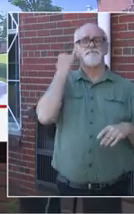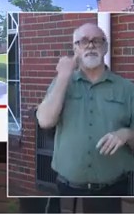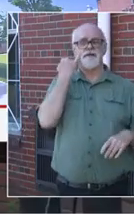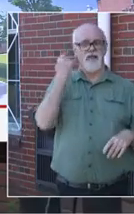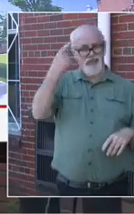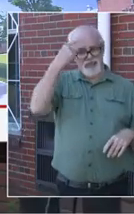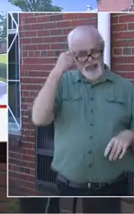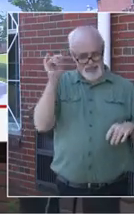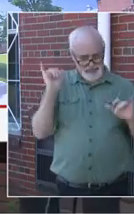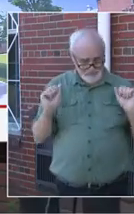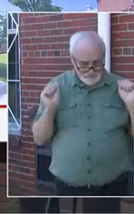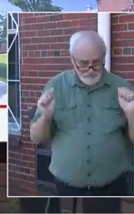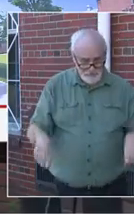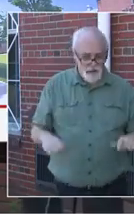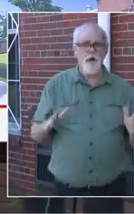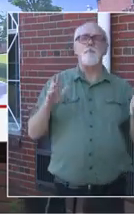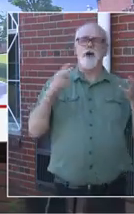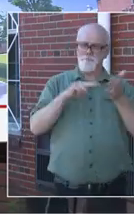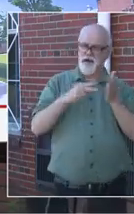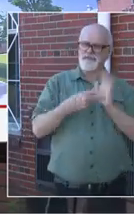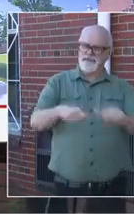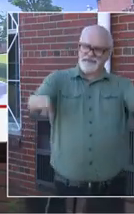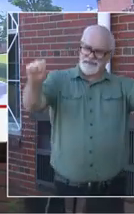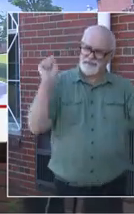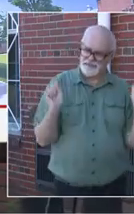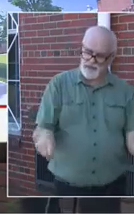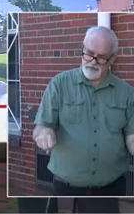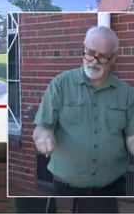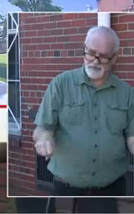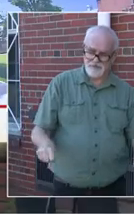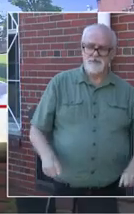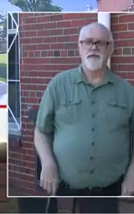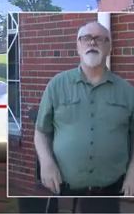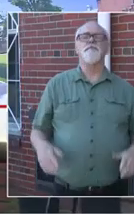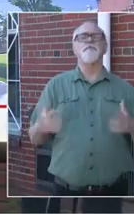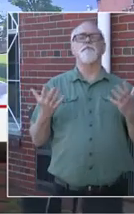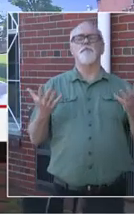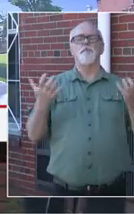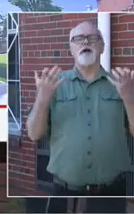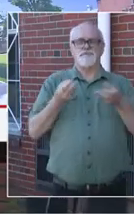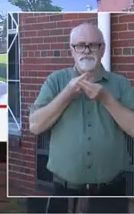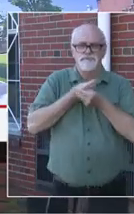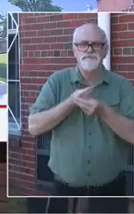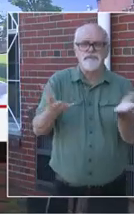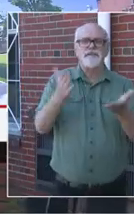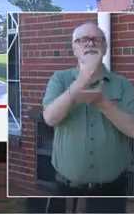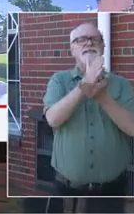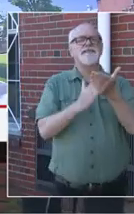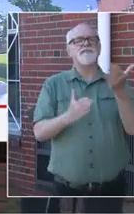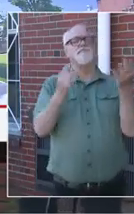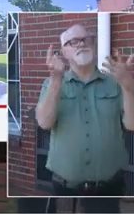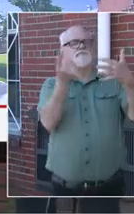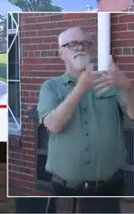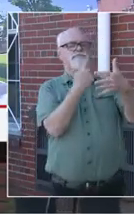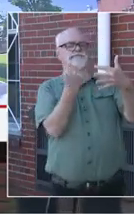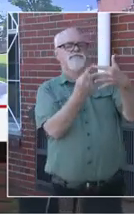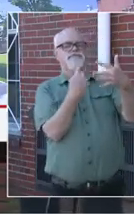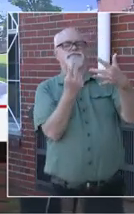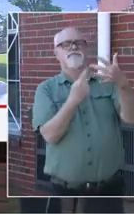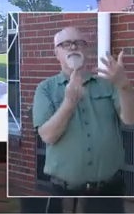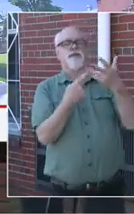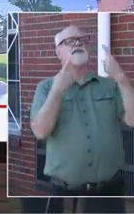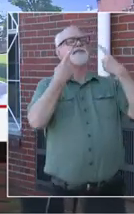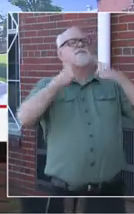can. And I just want to give you a little context of what Burroughs has been able to accomplish from being named